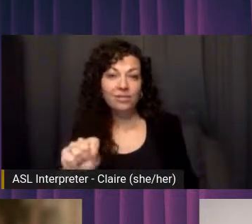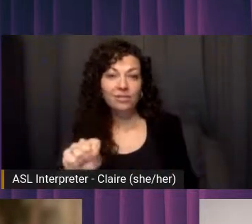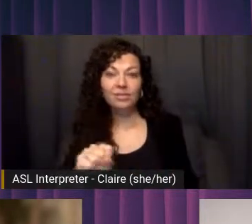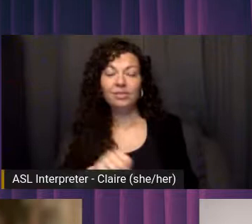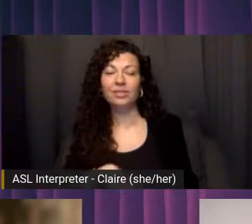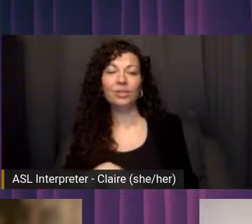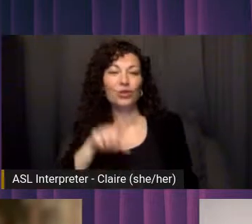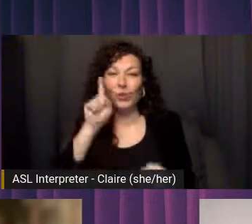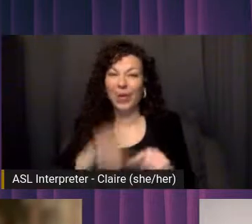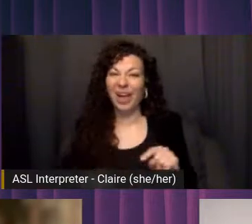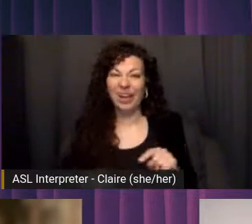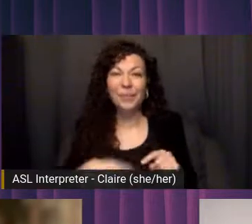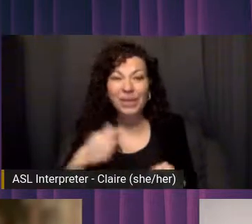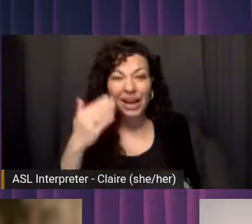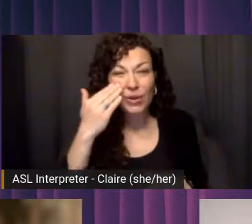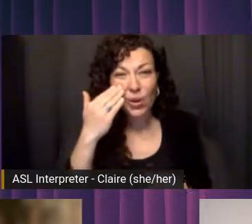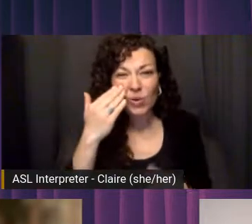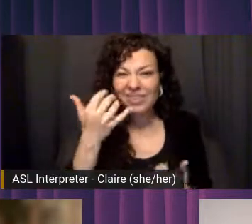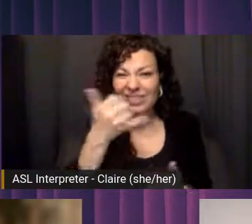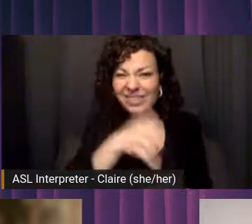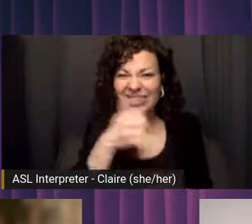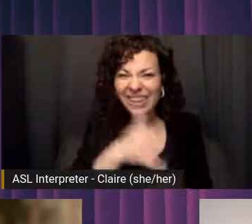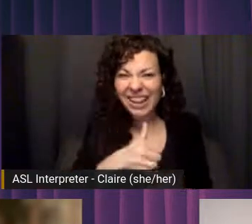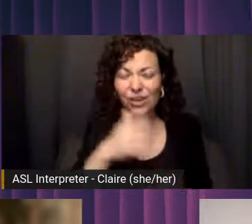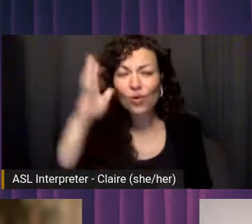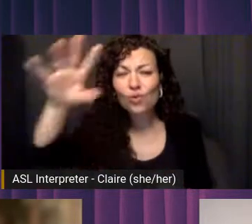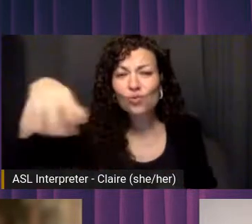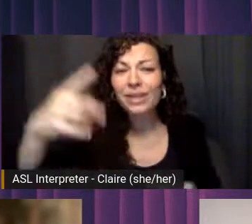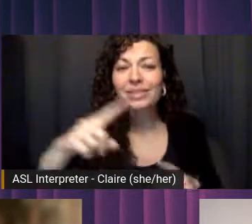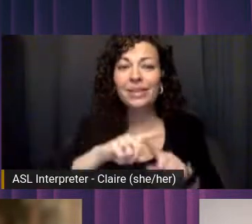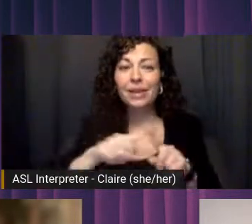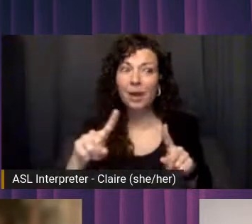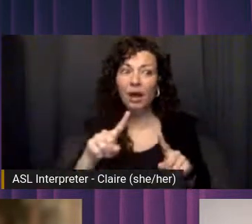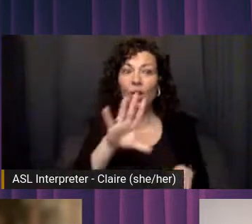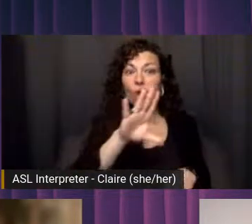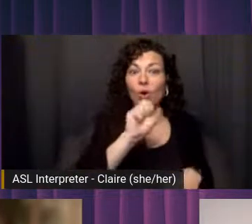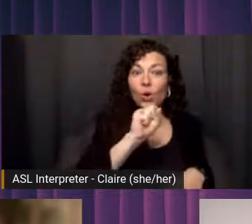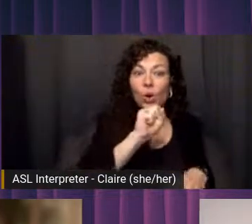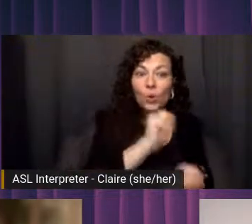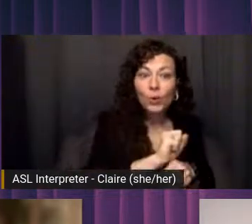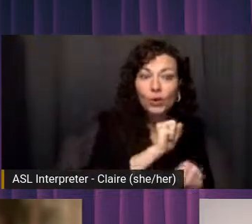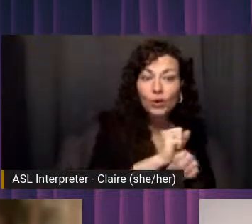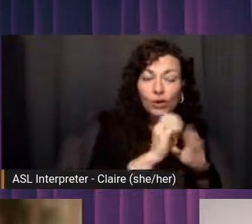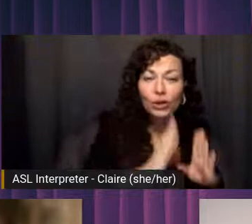coworkers. Ah, blows my mind. I want that as a t-shirt.